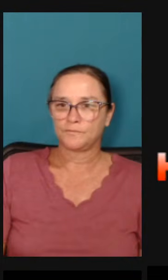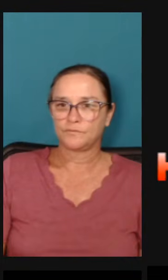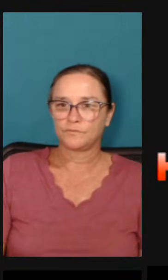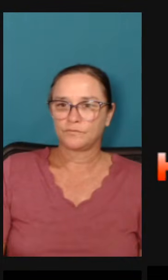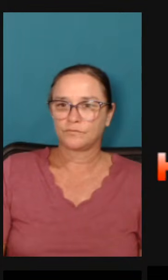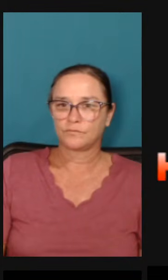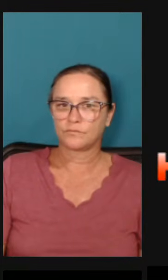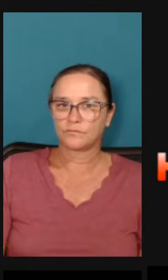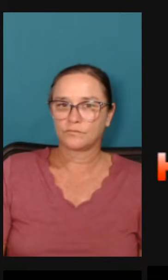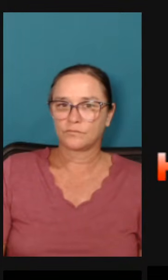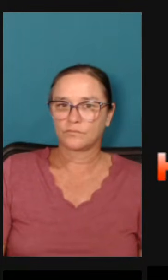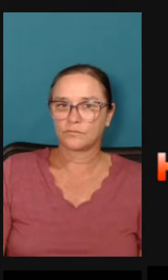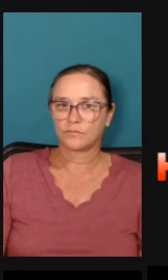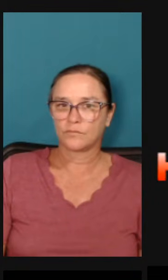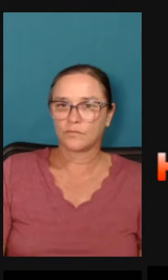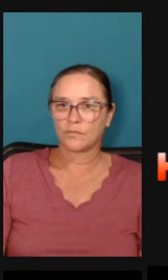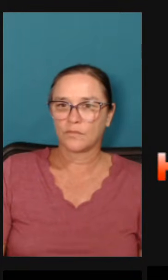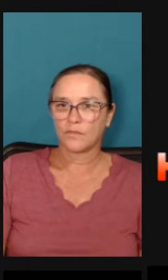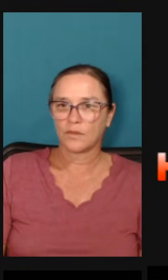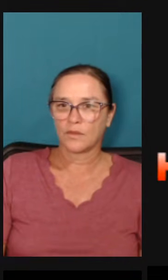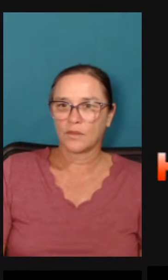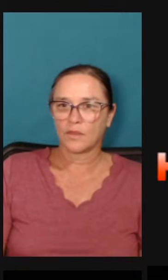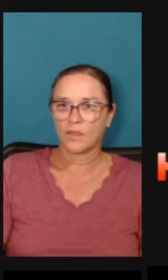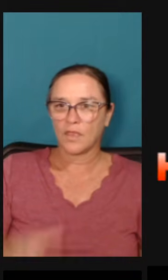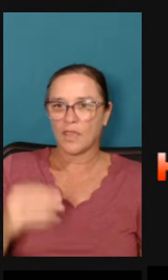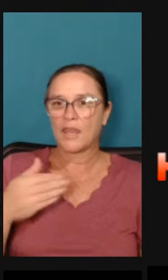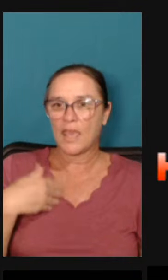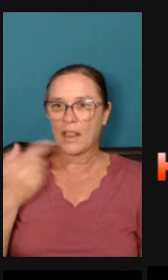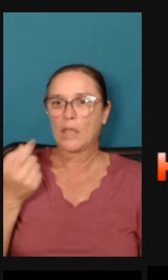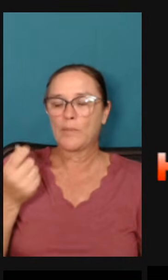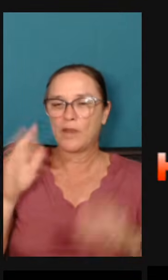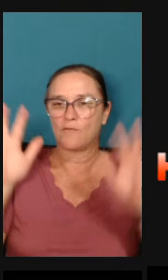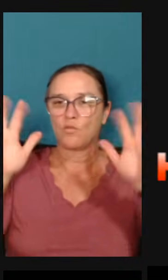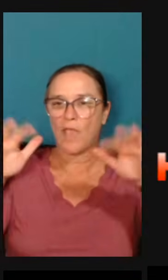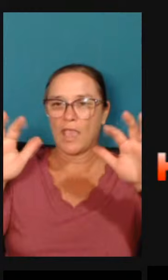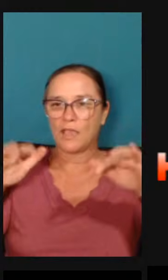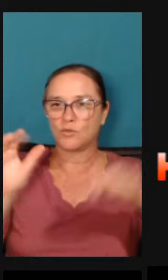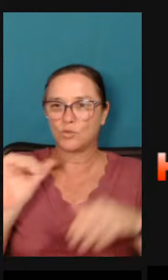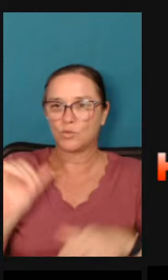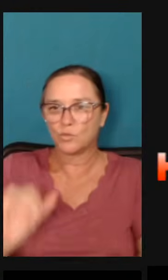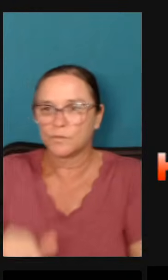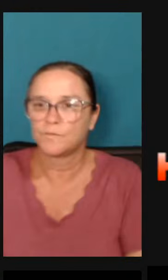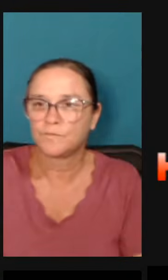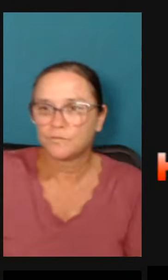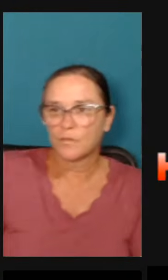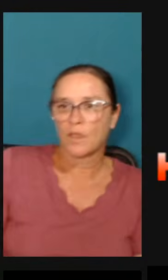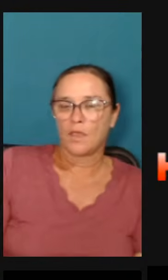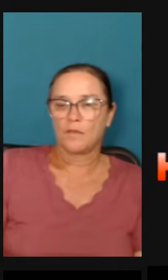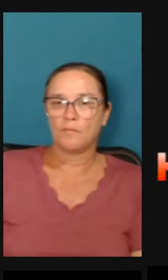And it is little bits of rain in there too. So there's all kinds of stuff falling from the